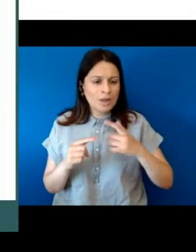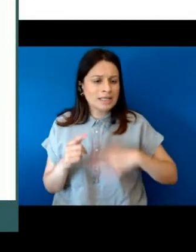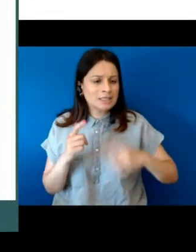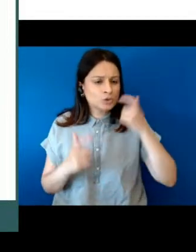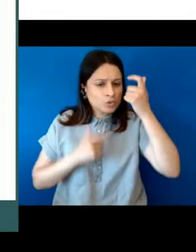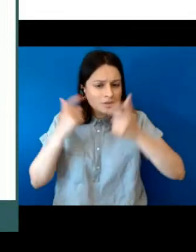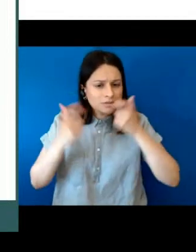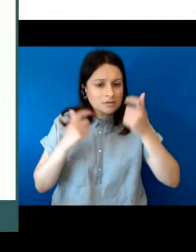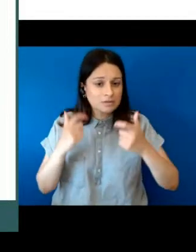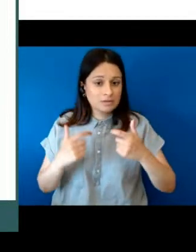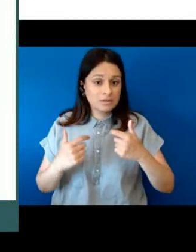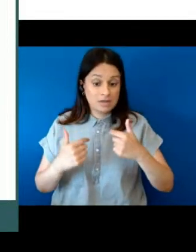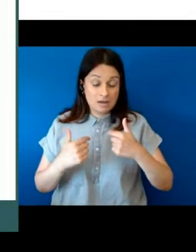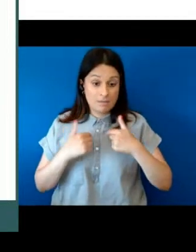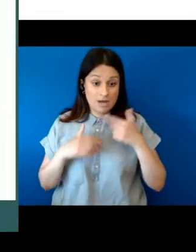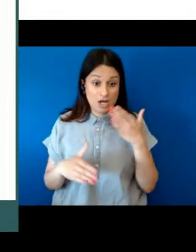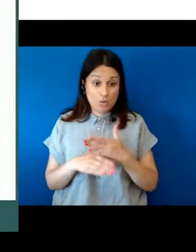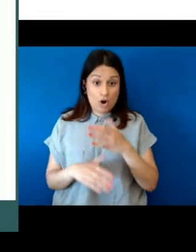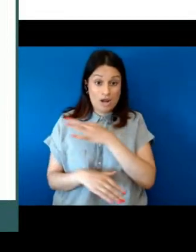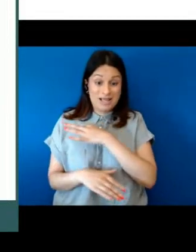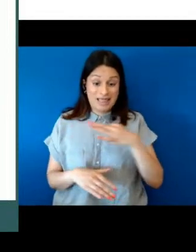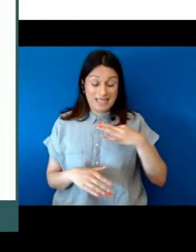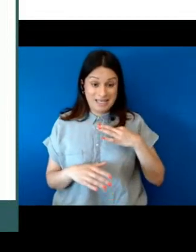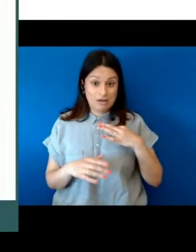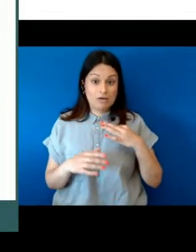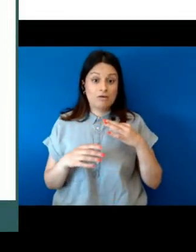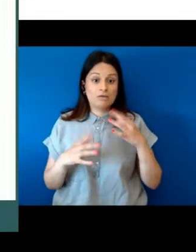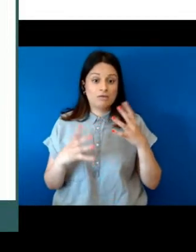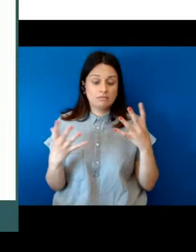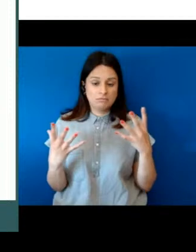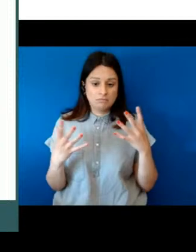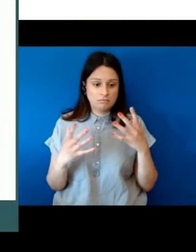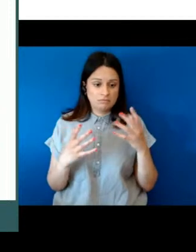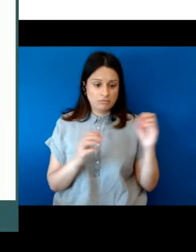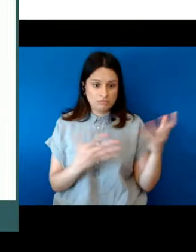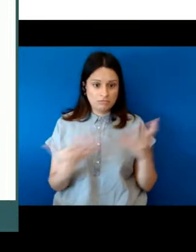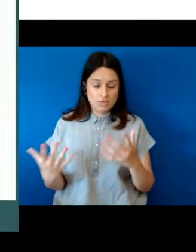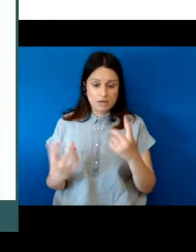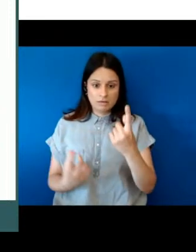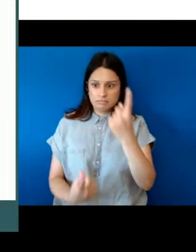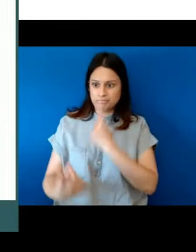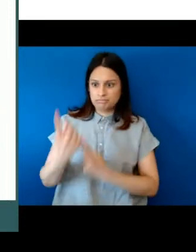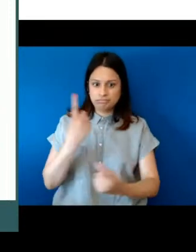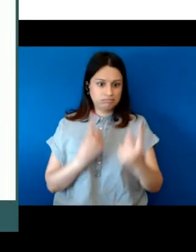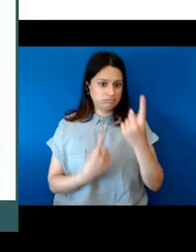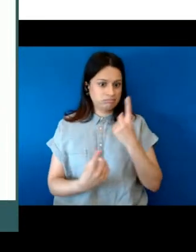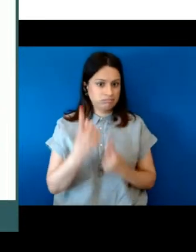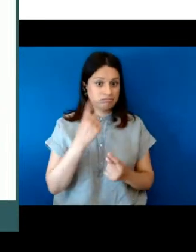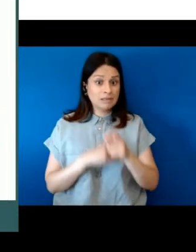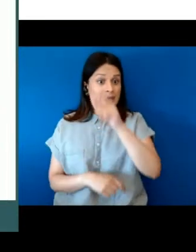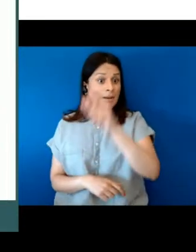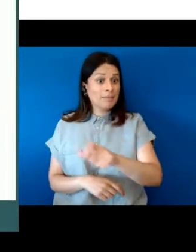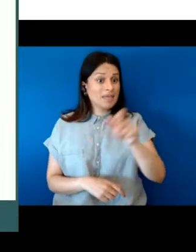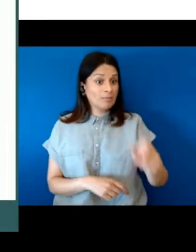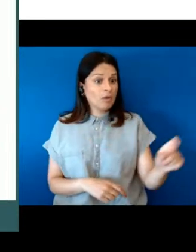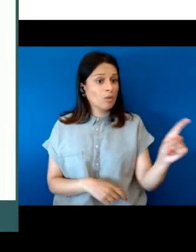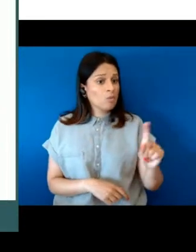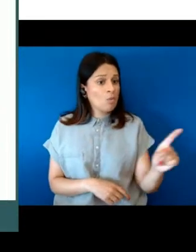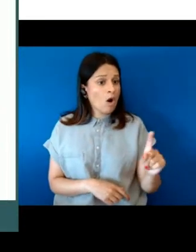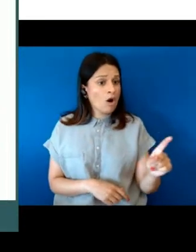clinical practice dealing with cat allergy, the amount of patients would have actually put